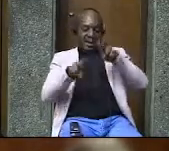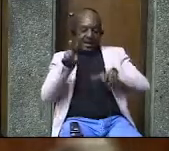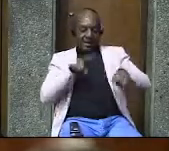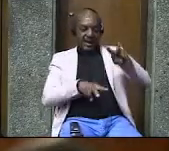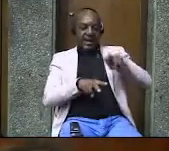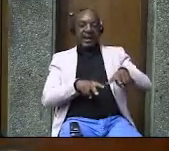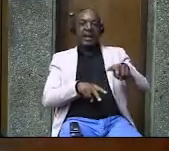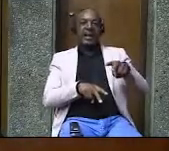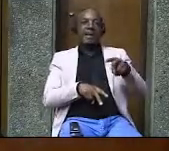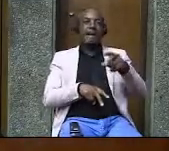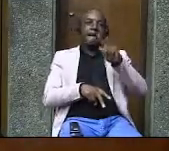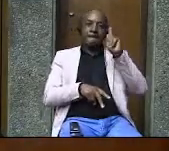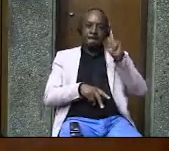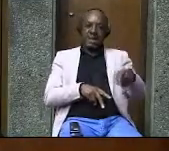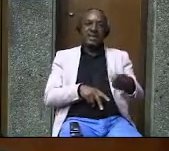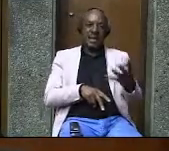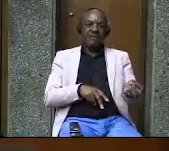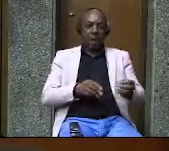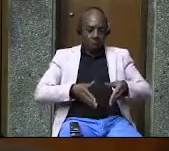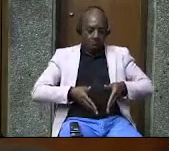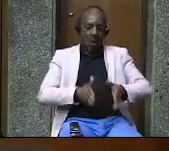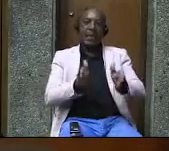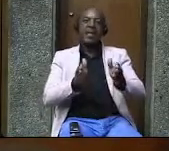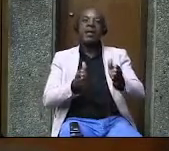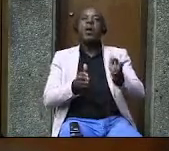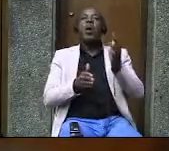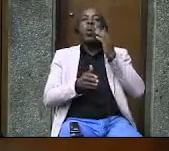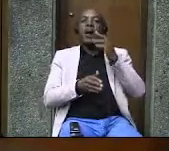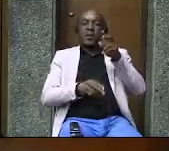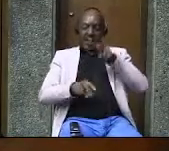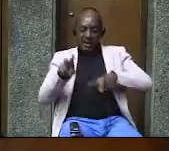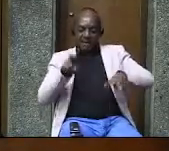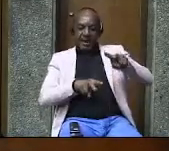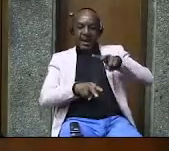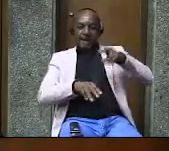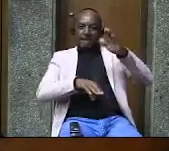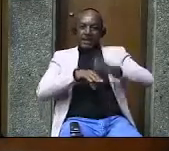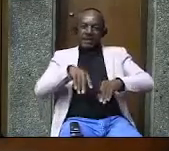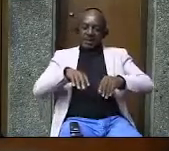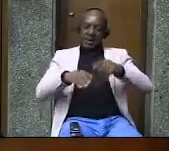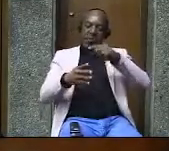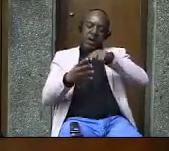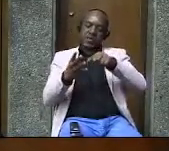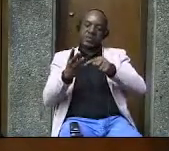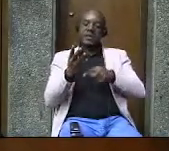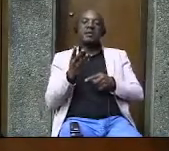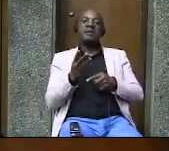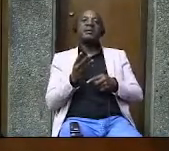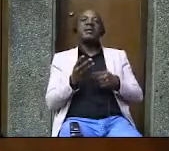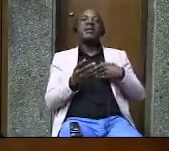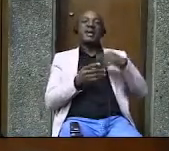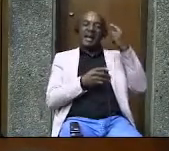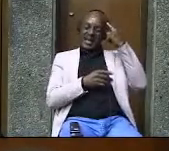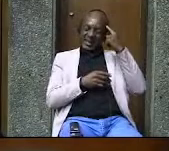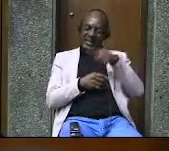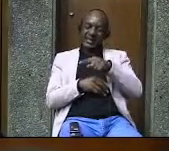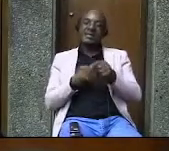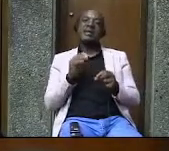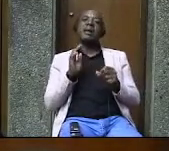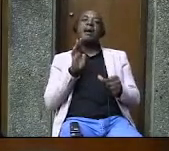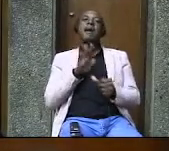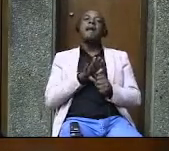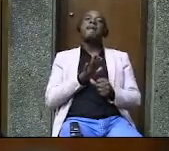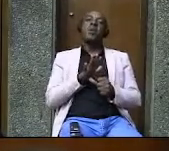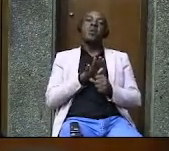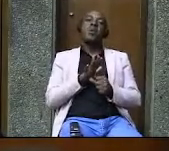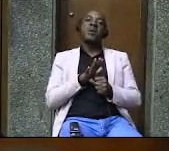transgress this point, then you have to pay a penalty of however. And I think, you know, it's really important that we note that